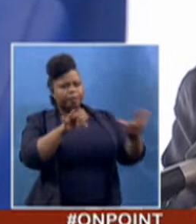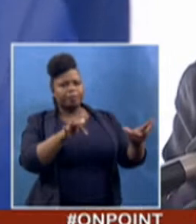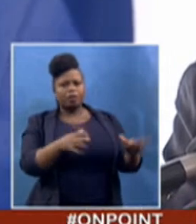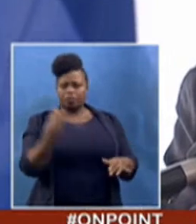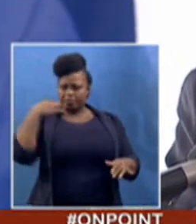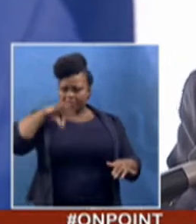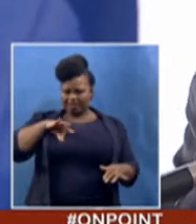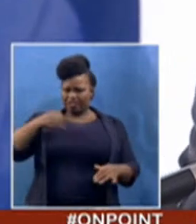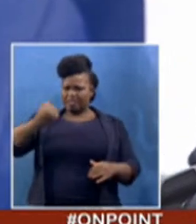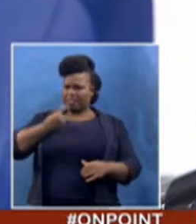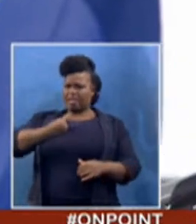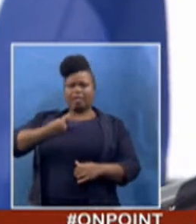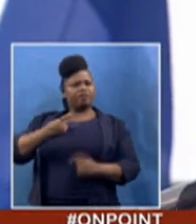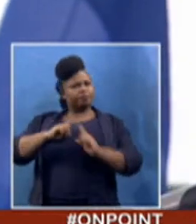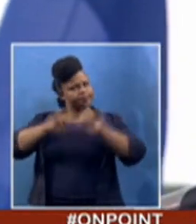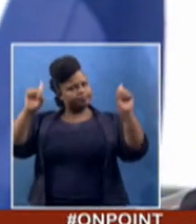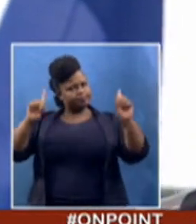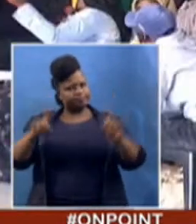pockets.